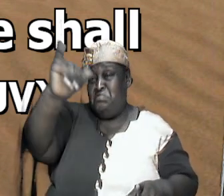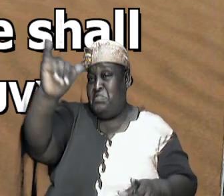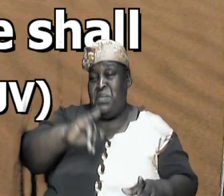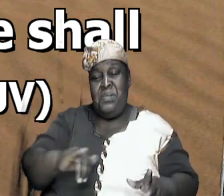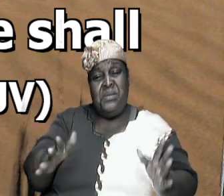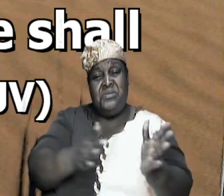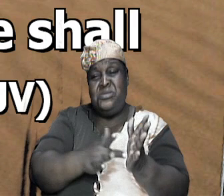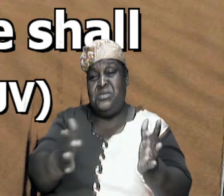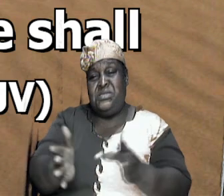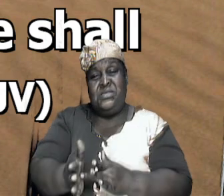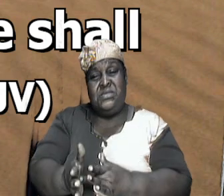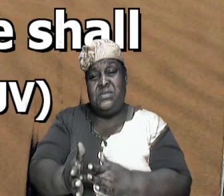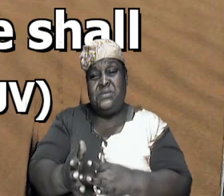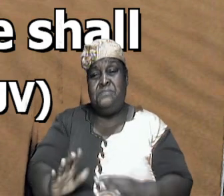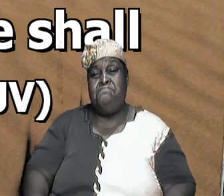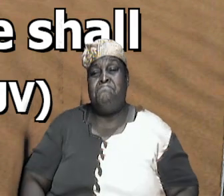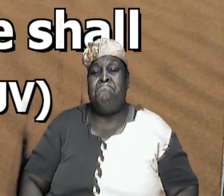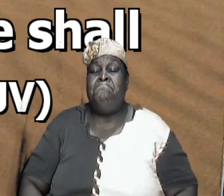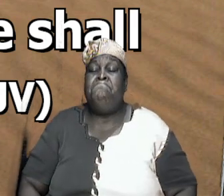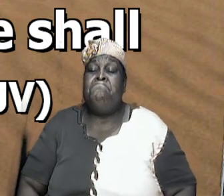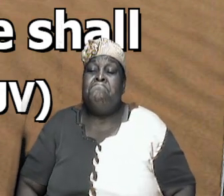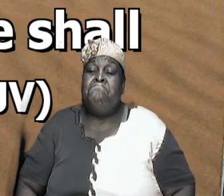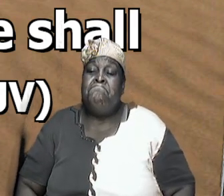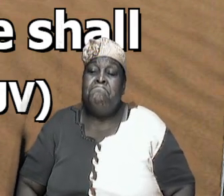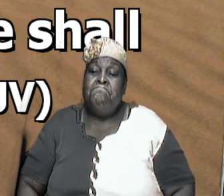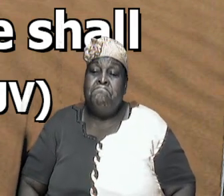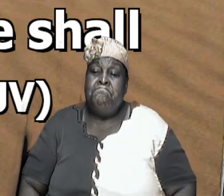Okay? Now, this is